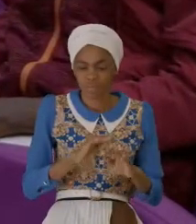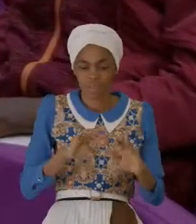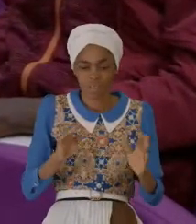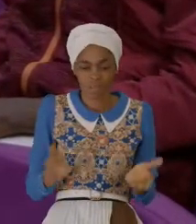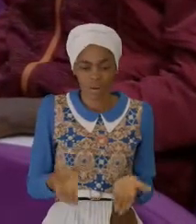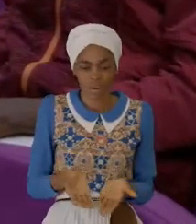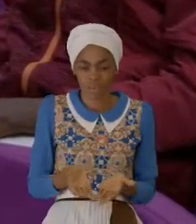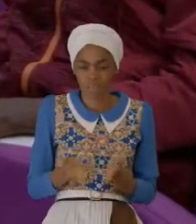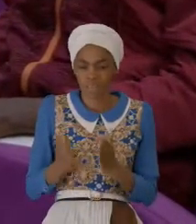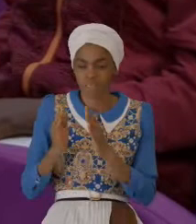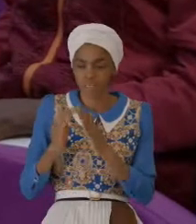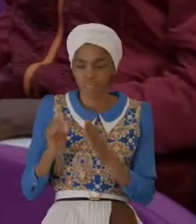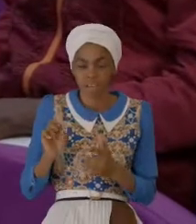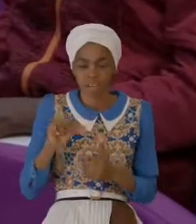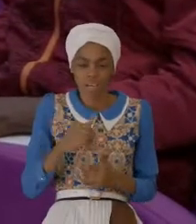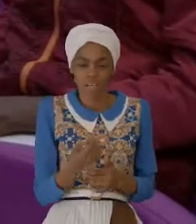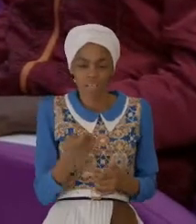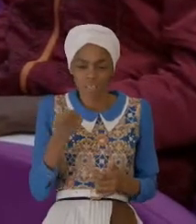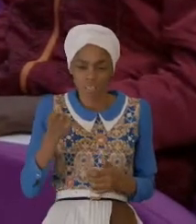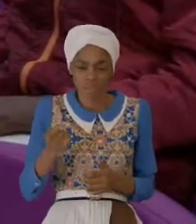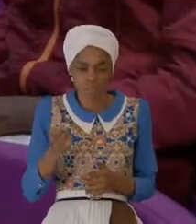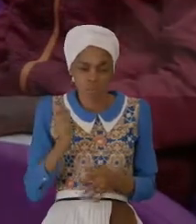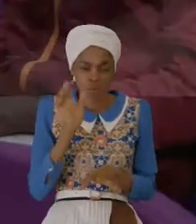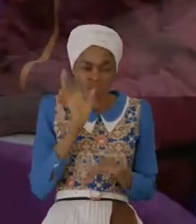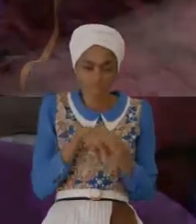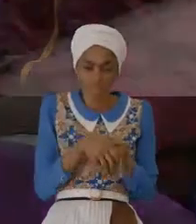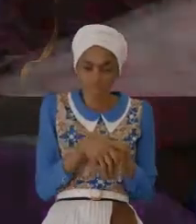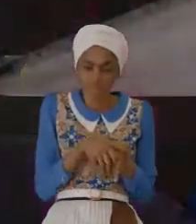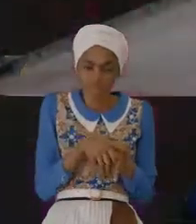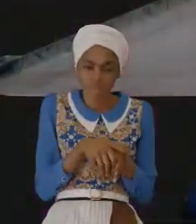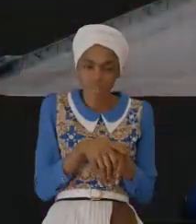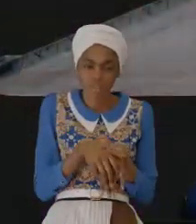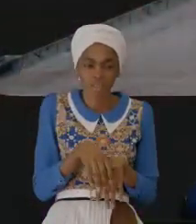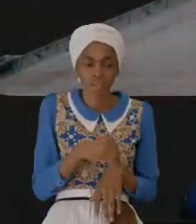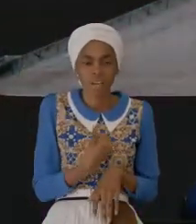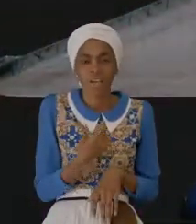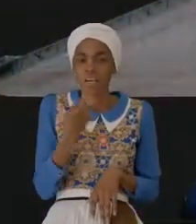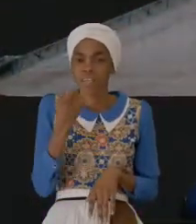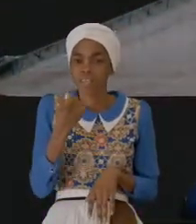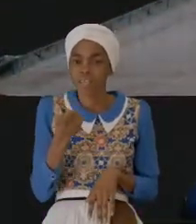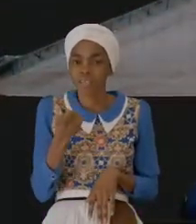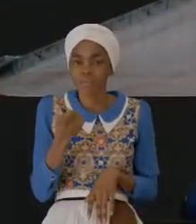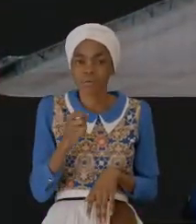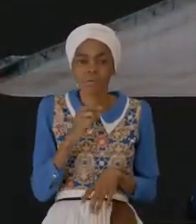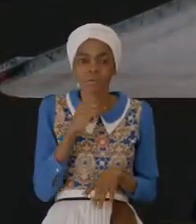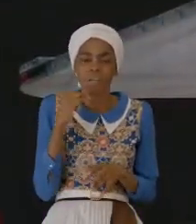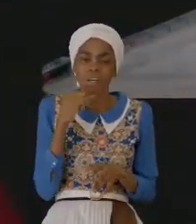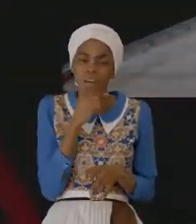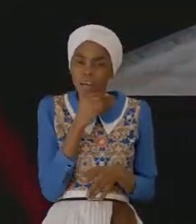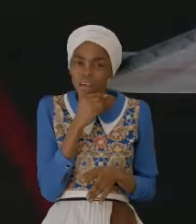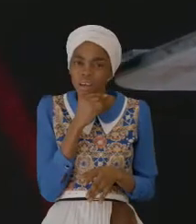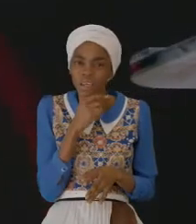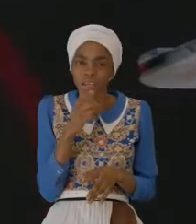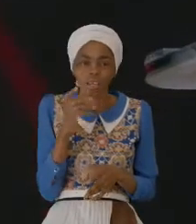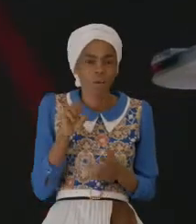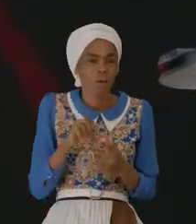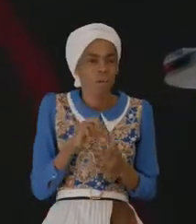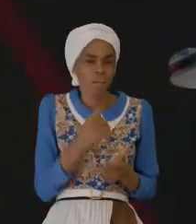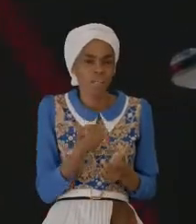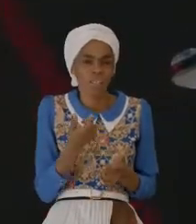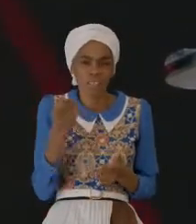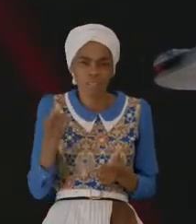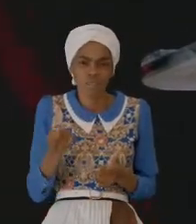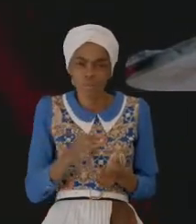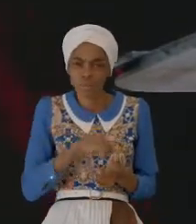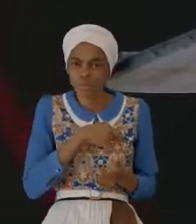little hypocrisy and elitio is sincerity and a little religious tradition